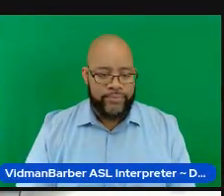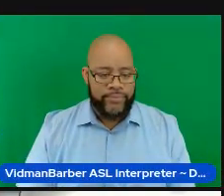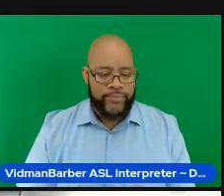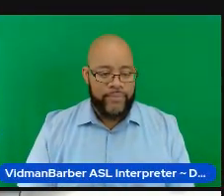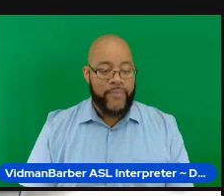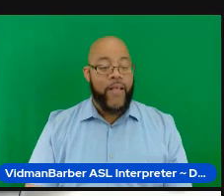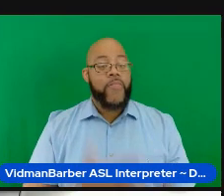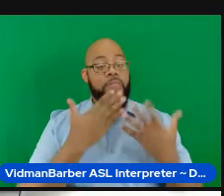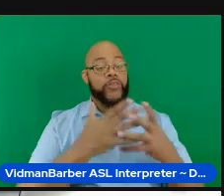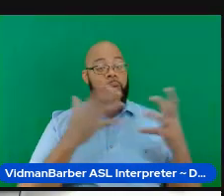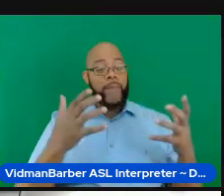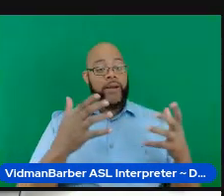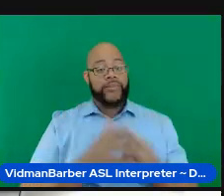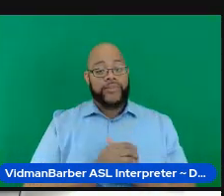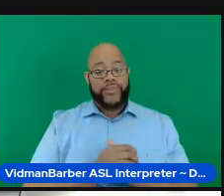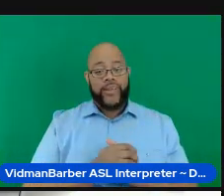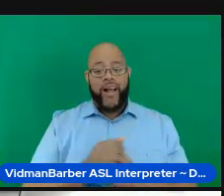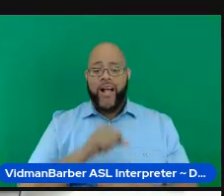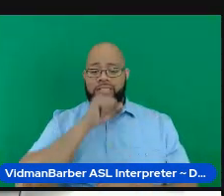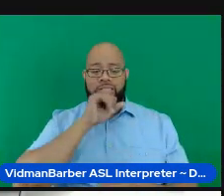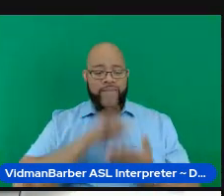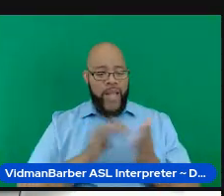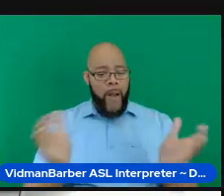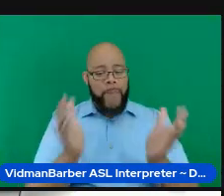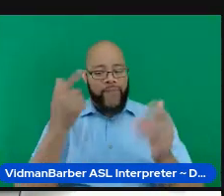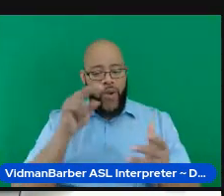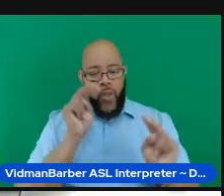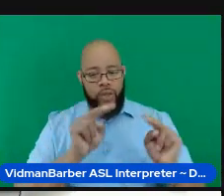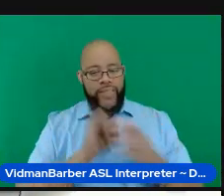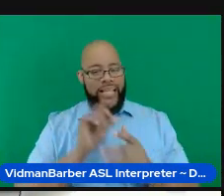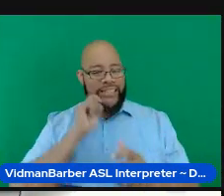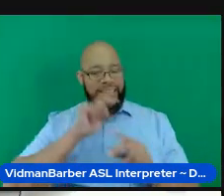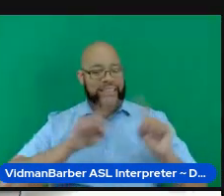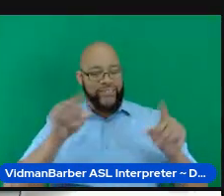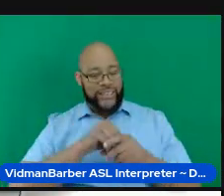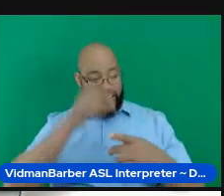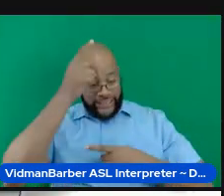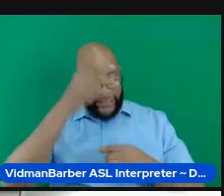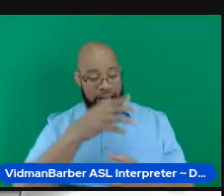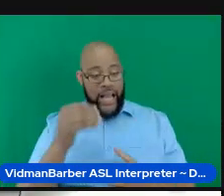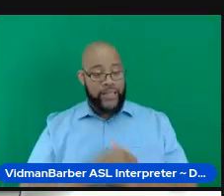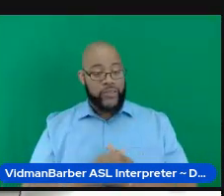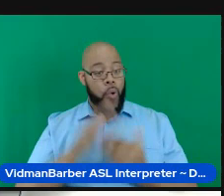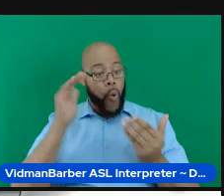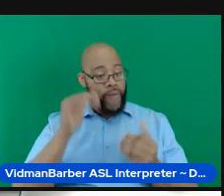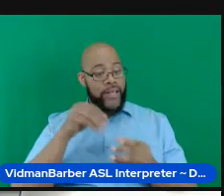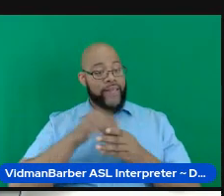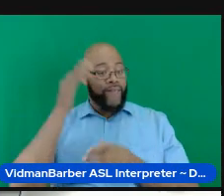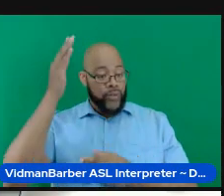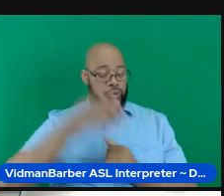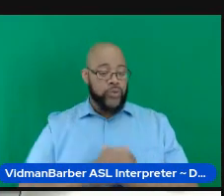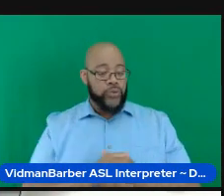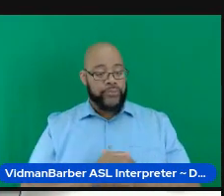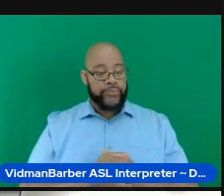Thank you so much, Essie. I love the push for looking at sex differences in disease, and hopefully in the future,